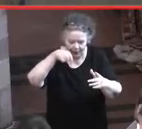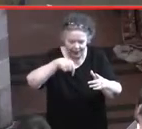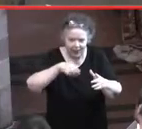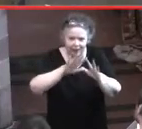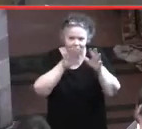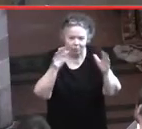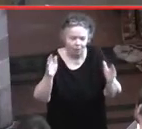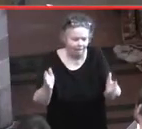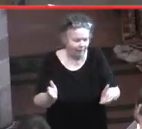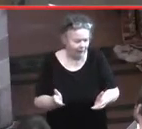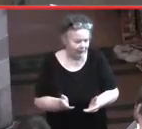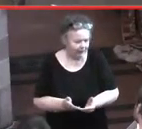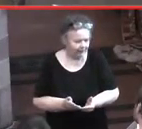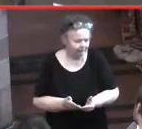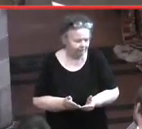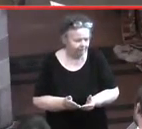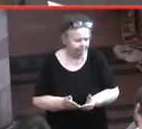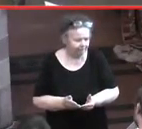world.